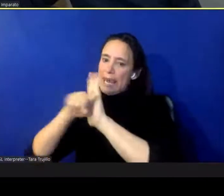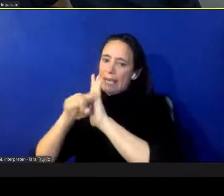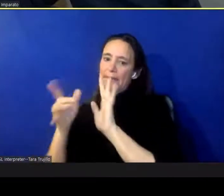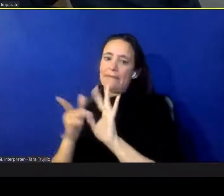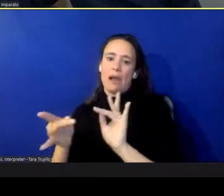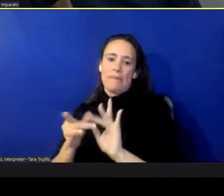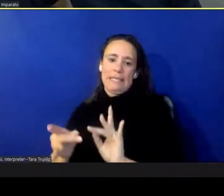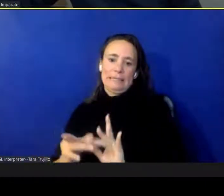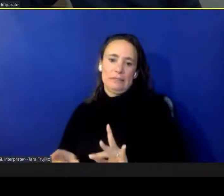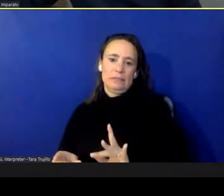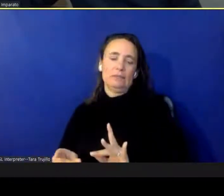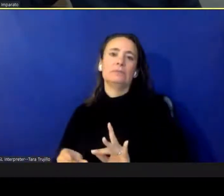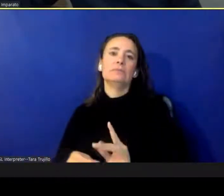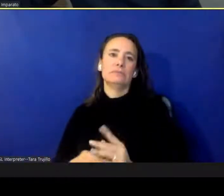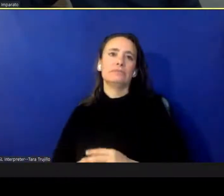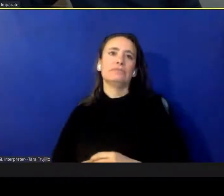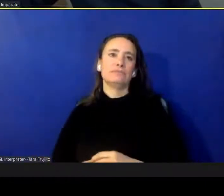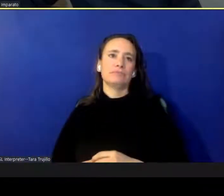I guess